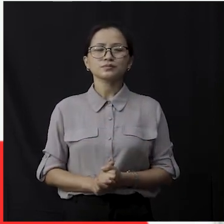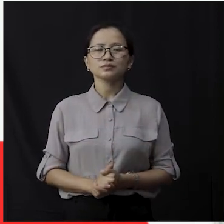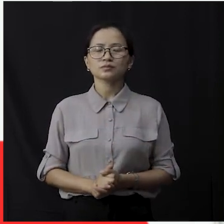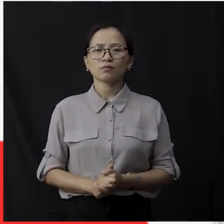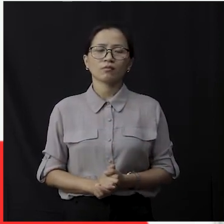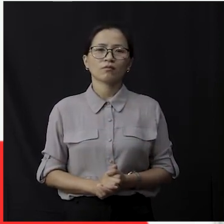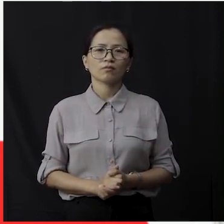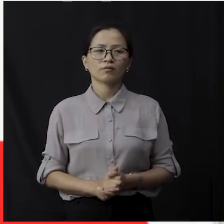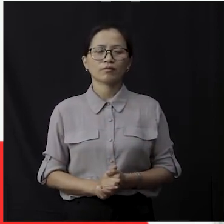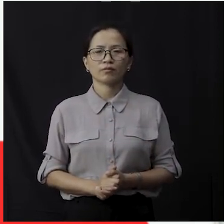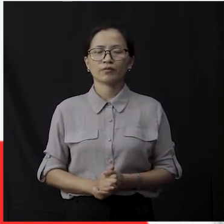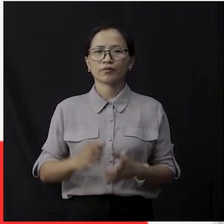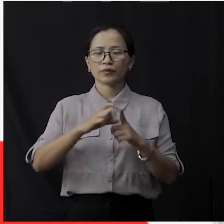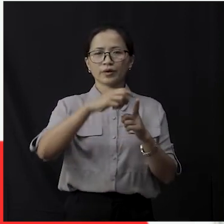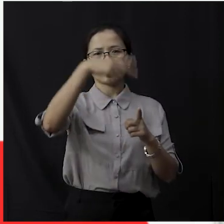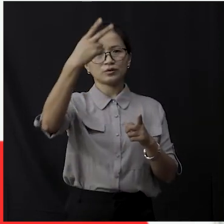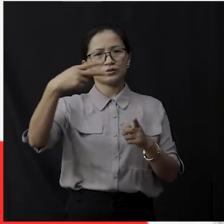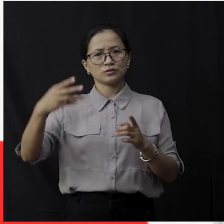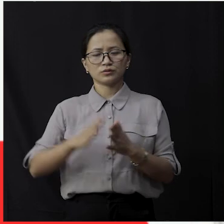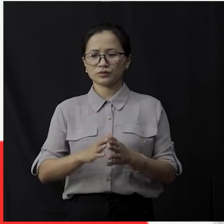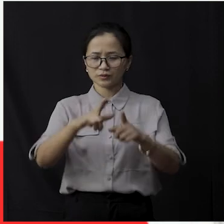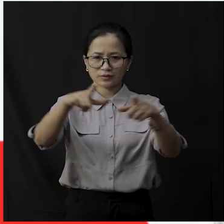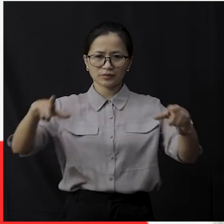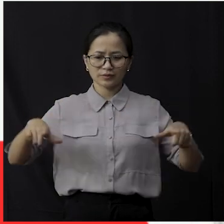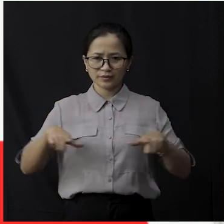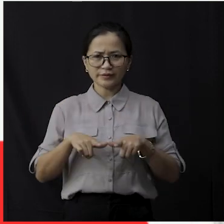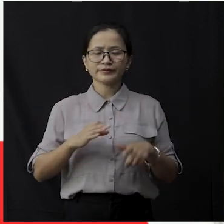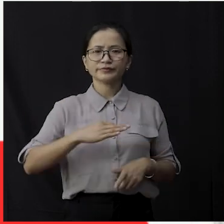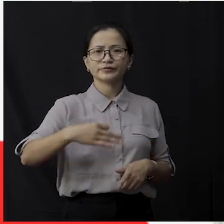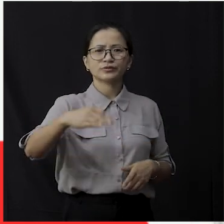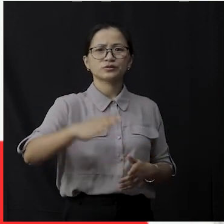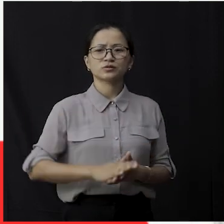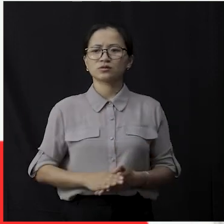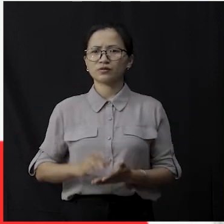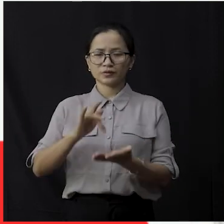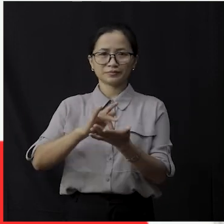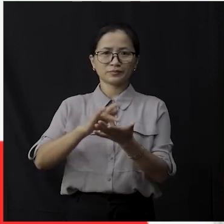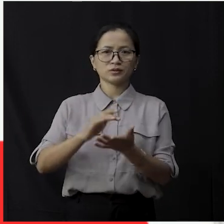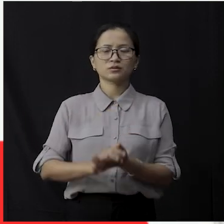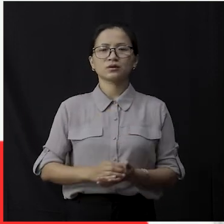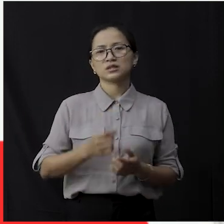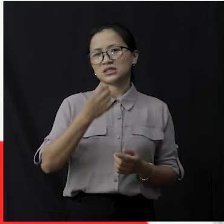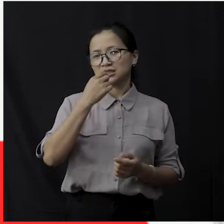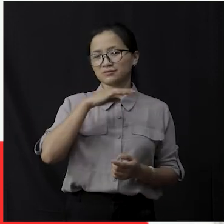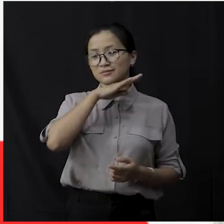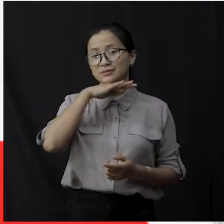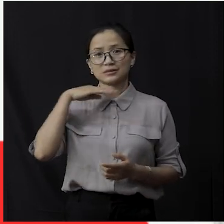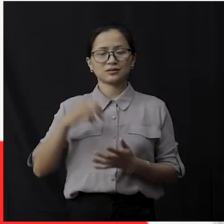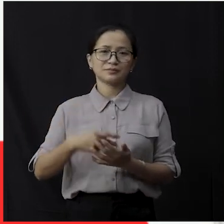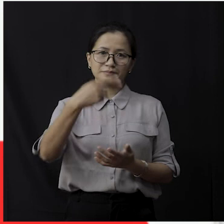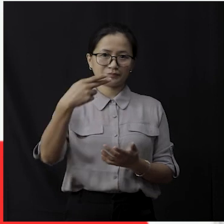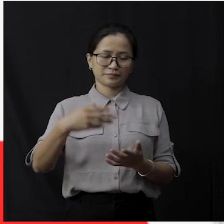homework is, you have to draw any land features of your locality and color it.